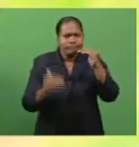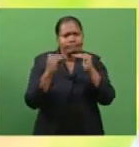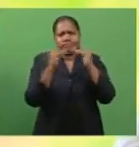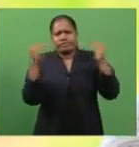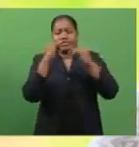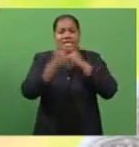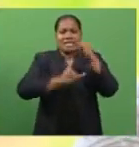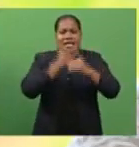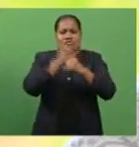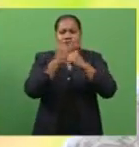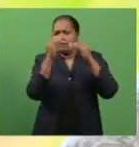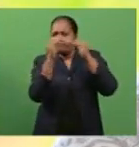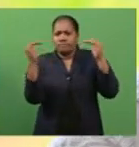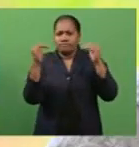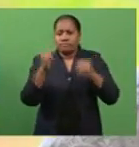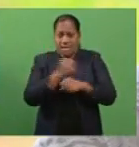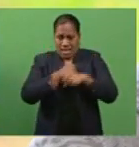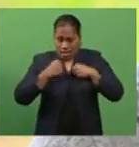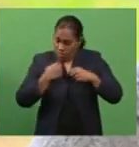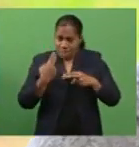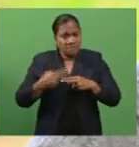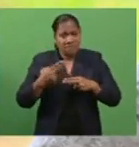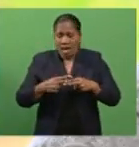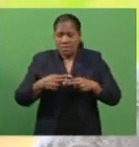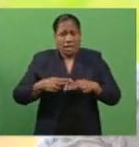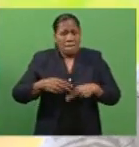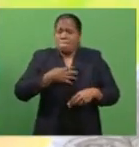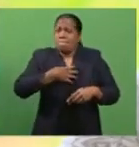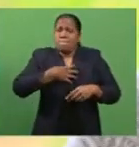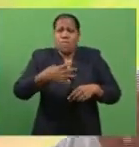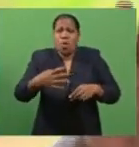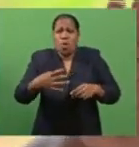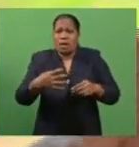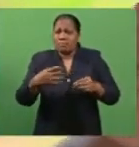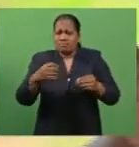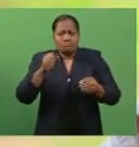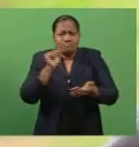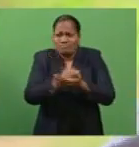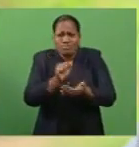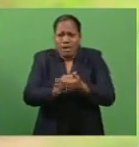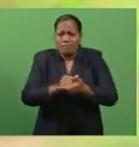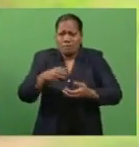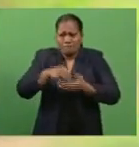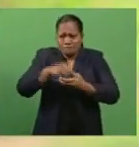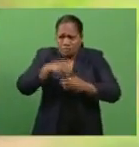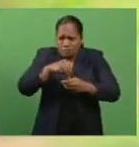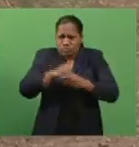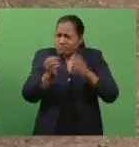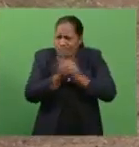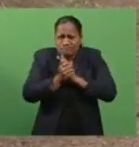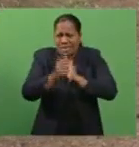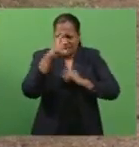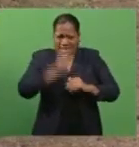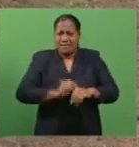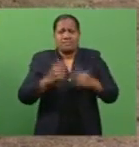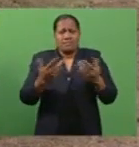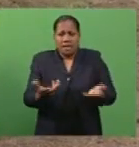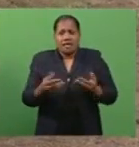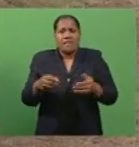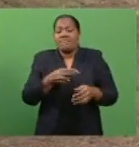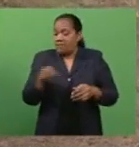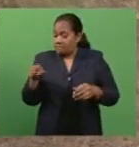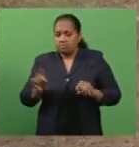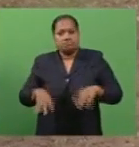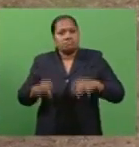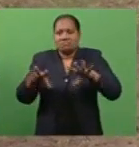ginger farmers are much more, 10 times more efficient than ginger farmers in Australia. Take me on the record. But what